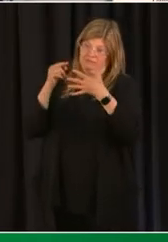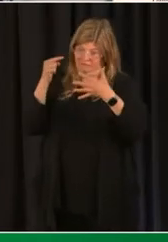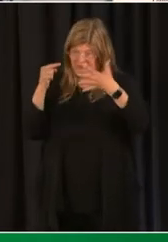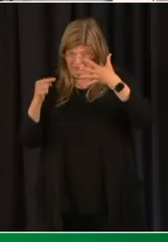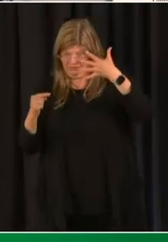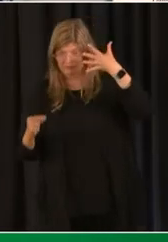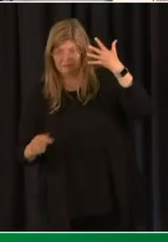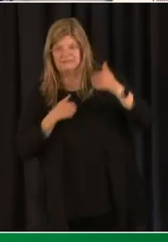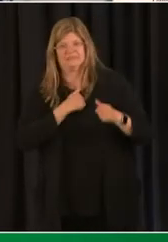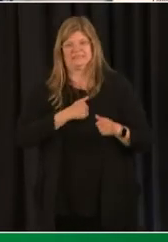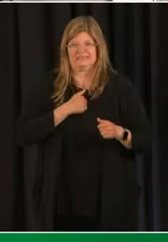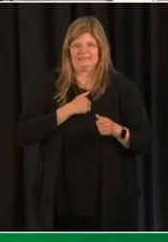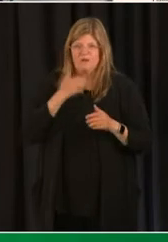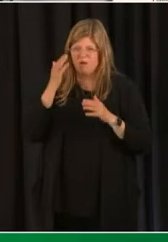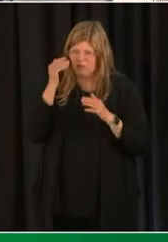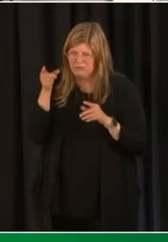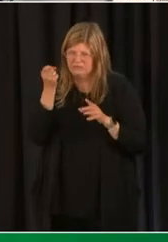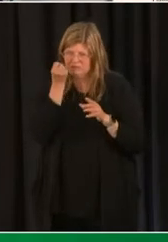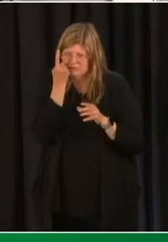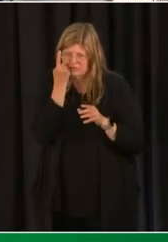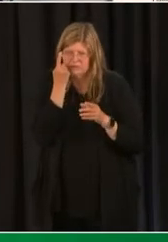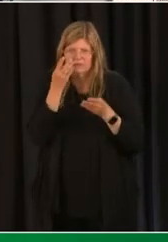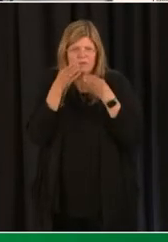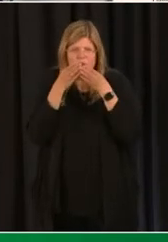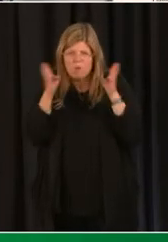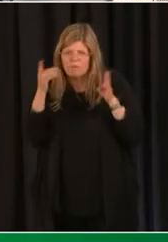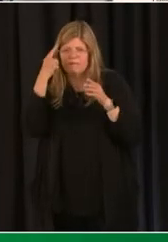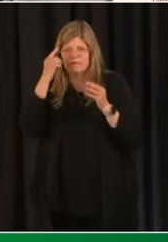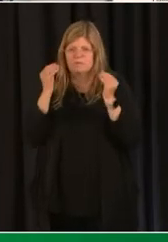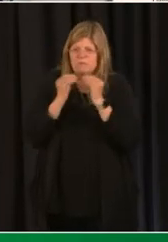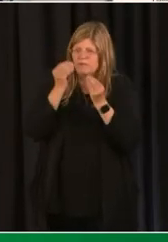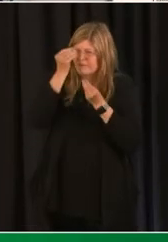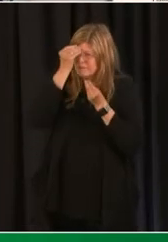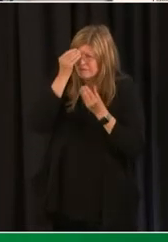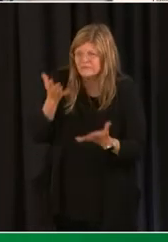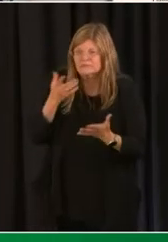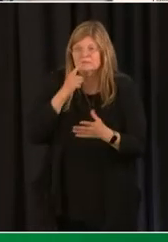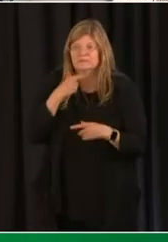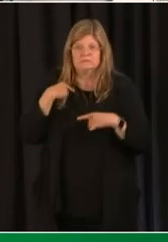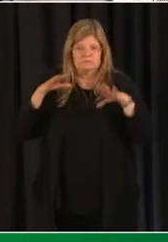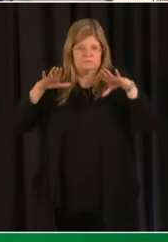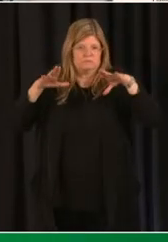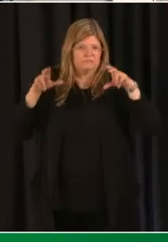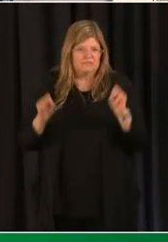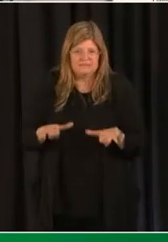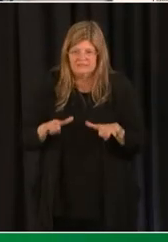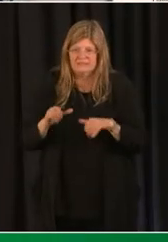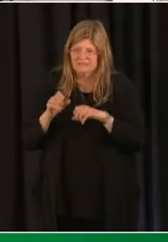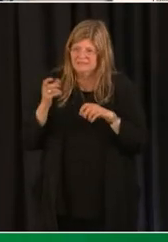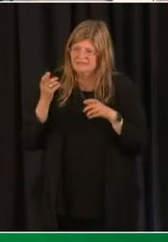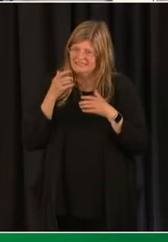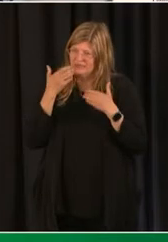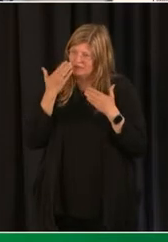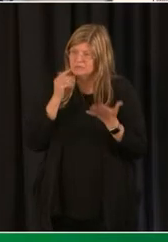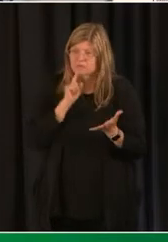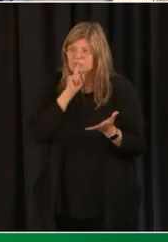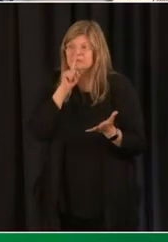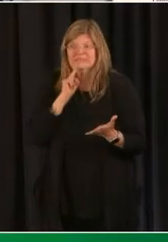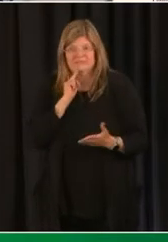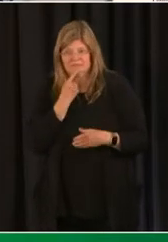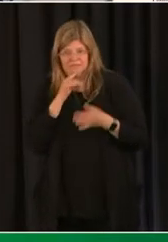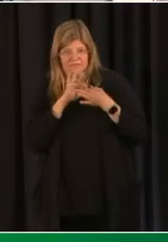your ears are open just for a few more, because we at the council have been busy knowing how detrimental